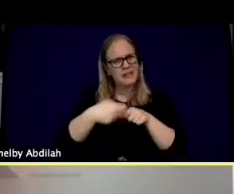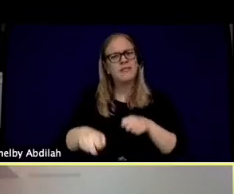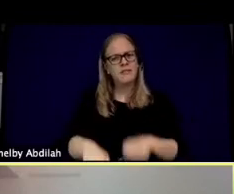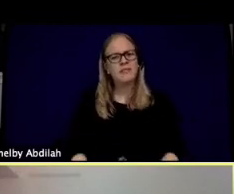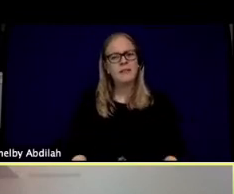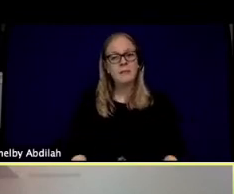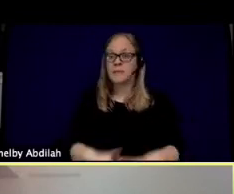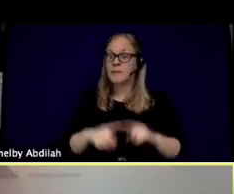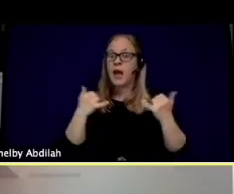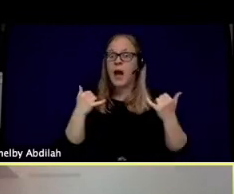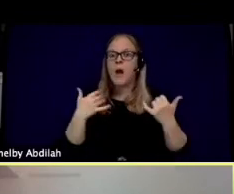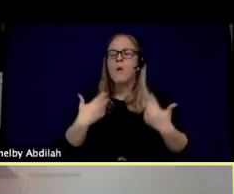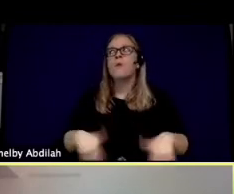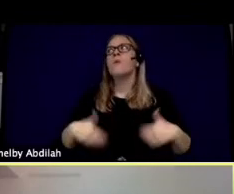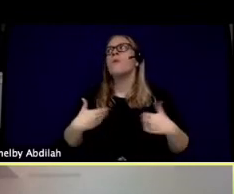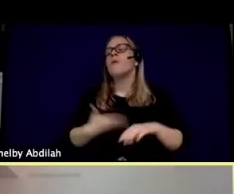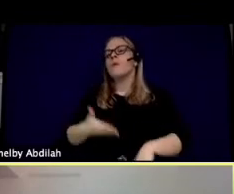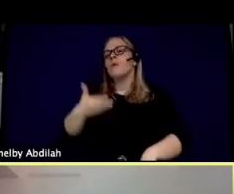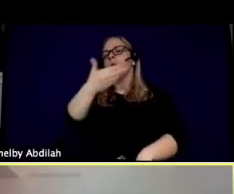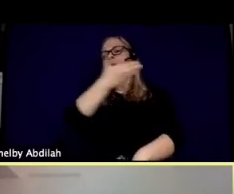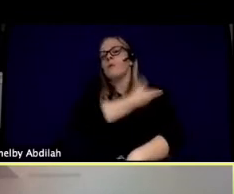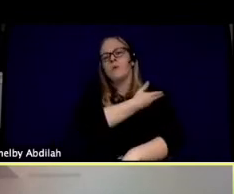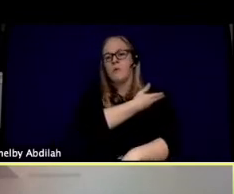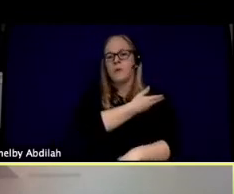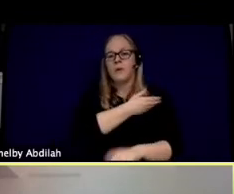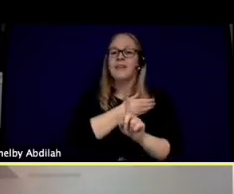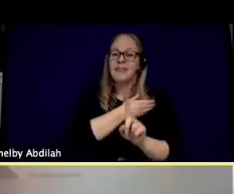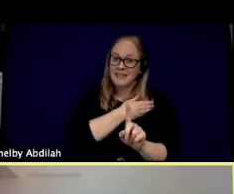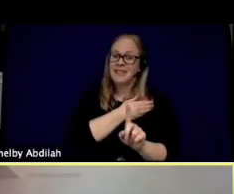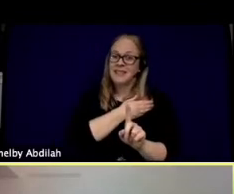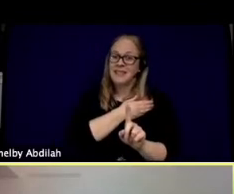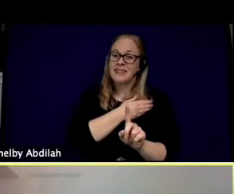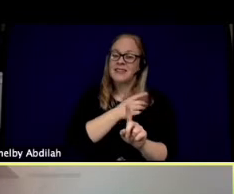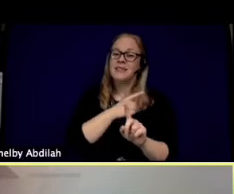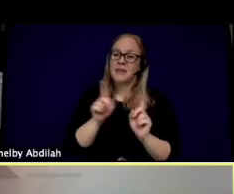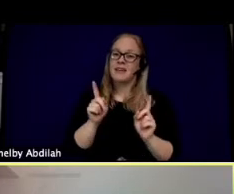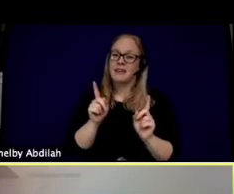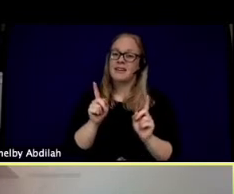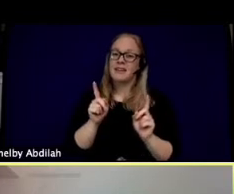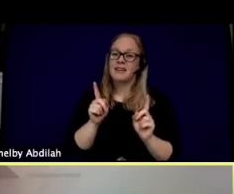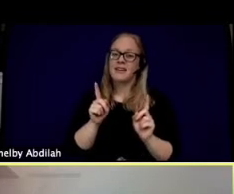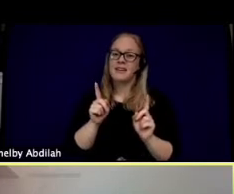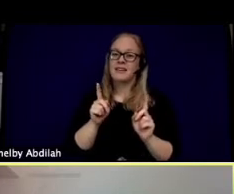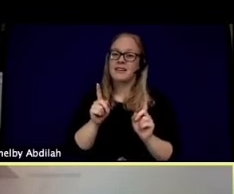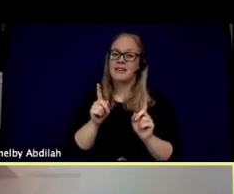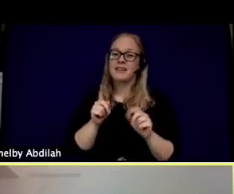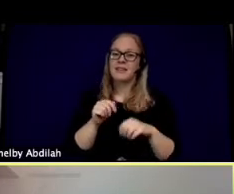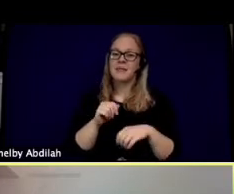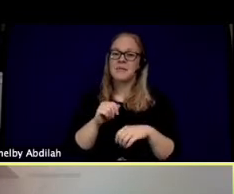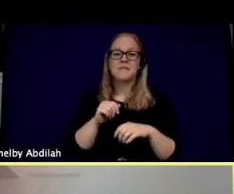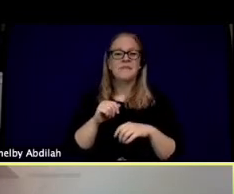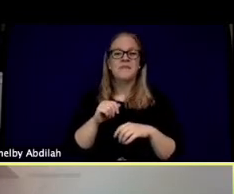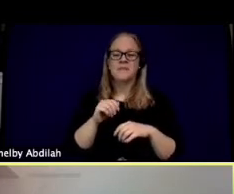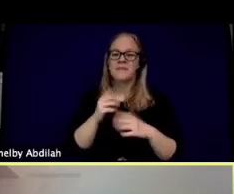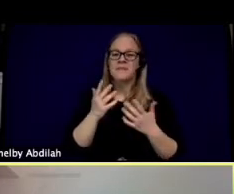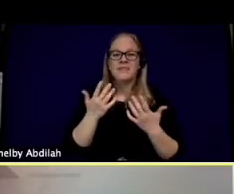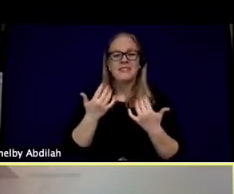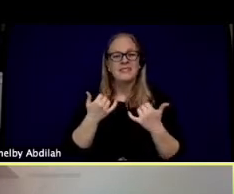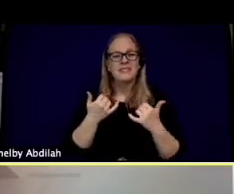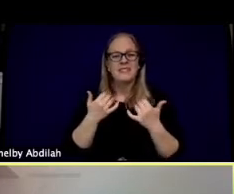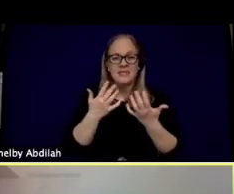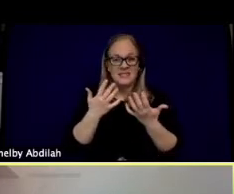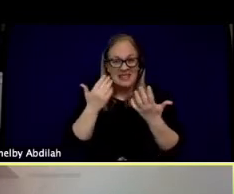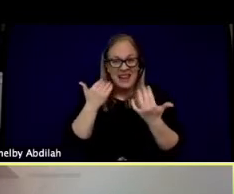And now it's so much easier. However, you know, there's so much out there